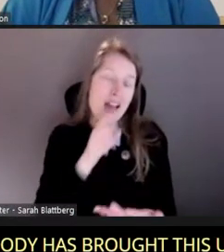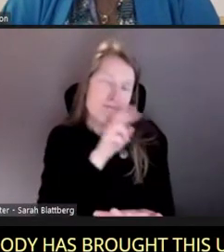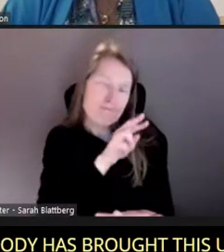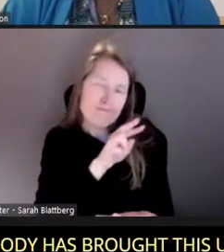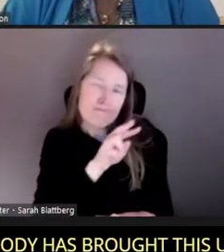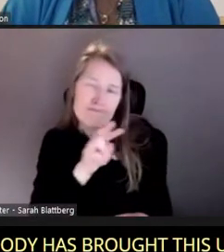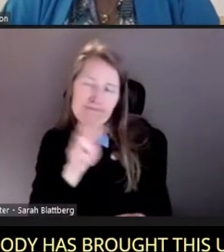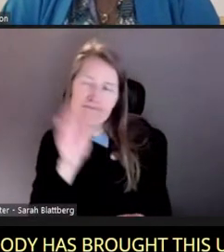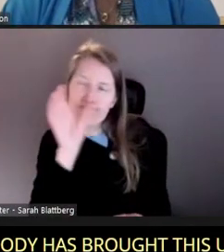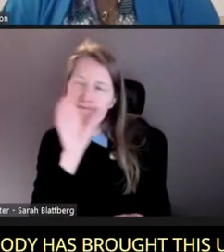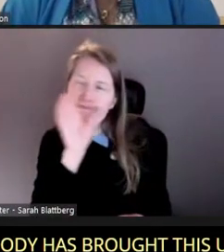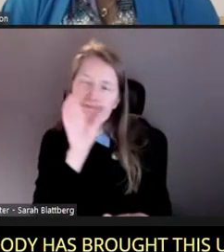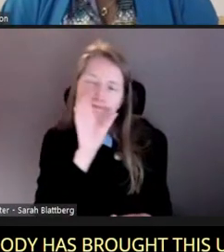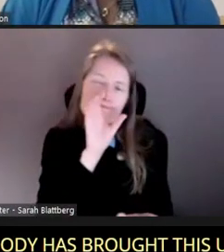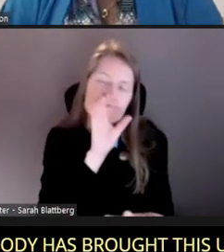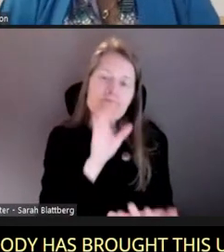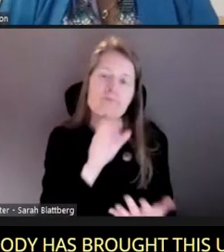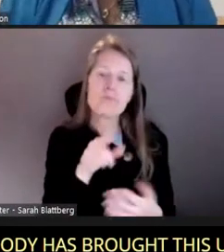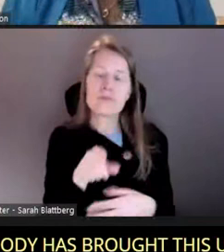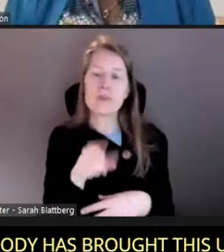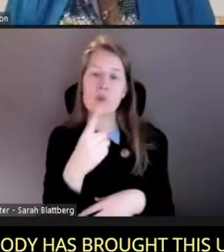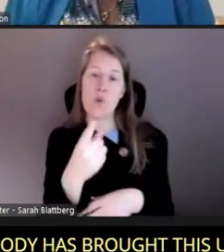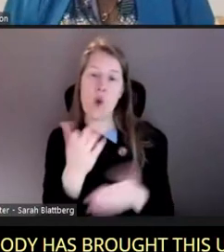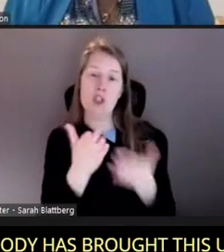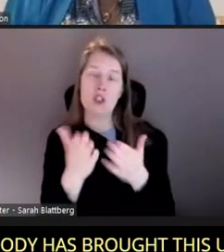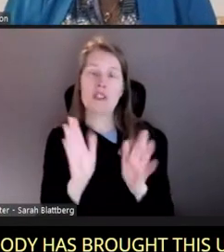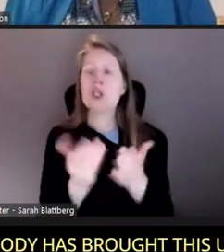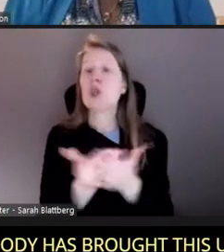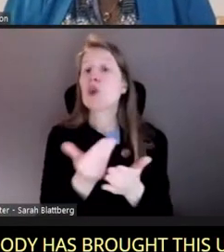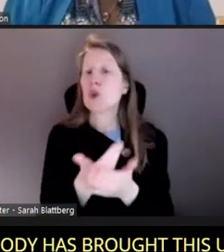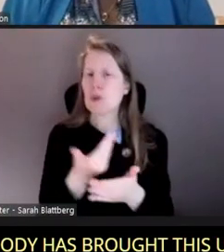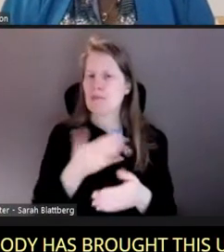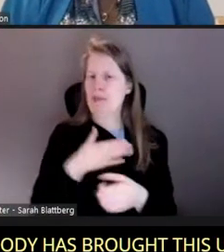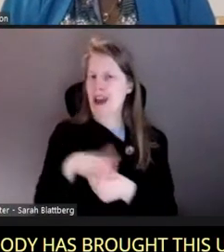I was considering, because it was a relatively new one in our neighborhood,